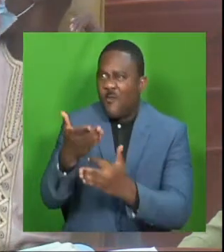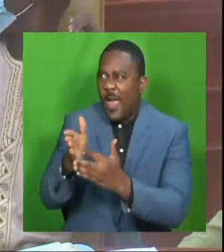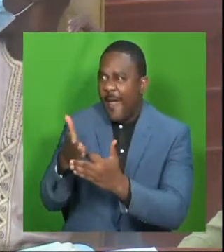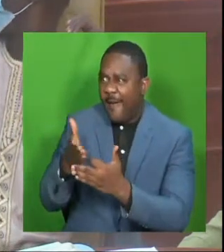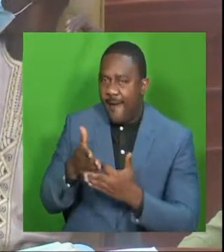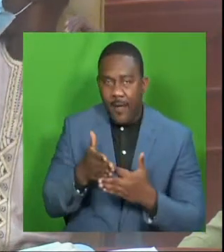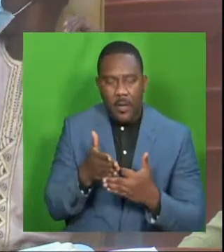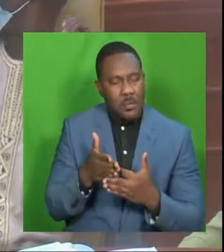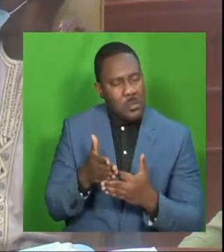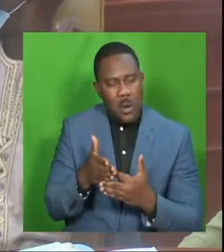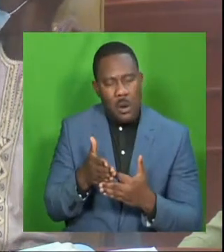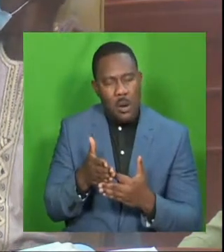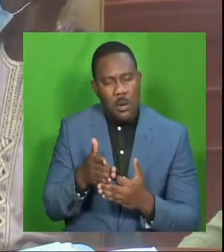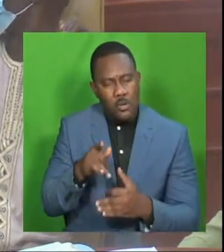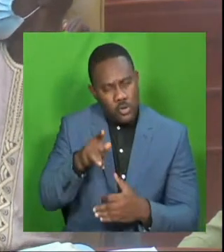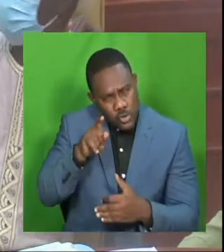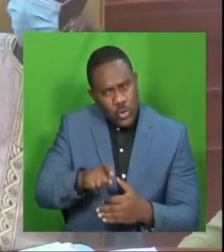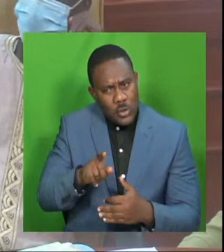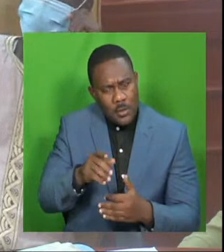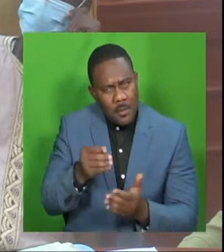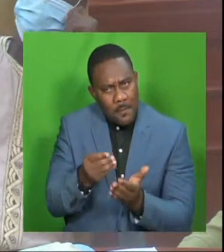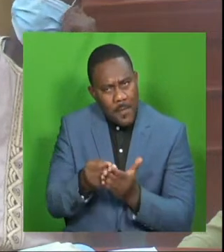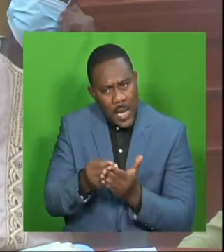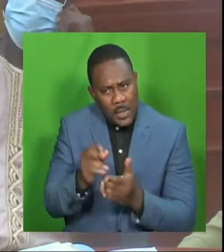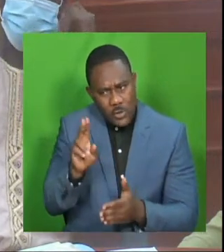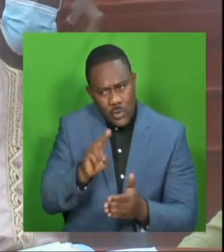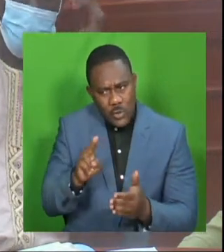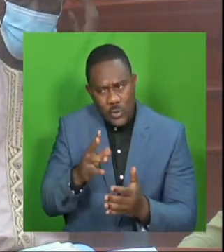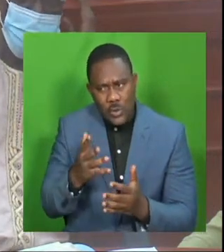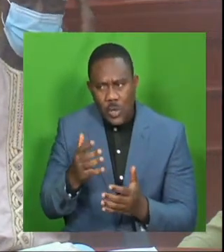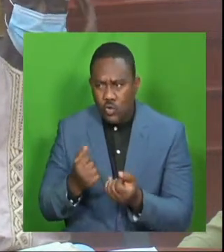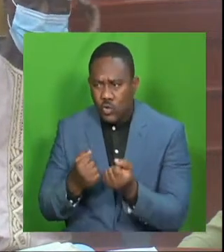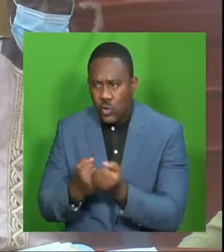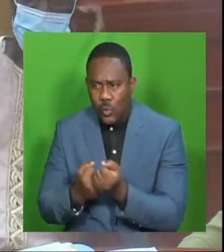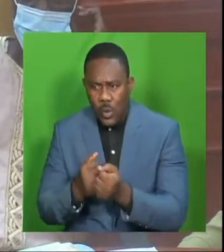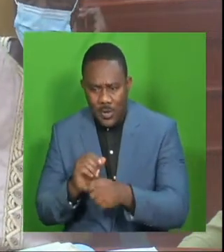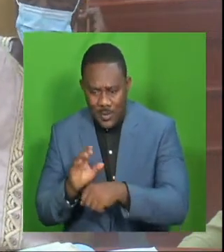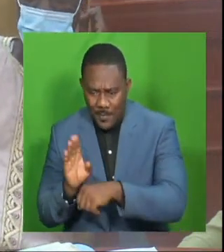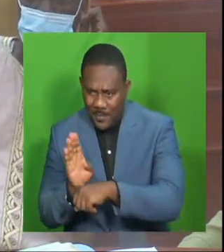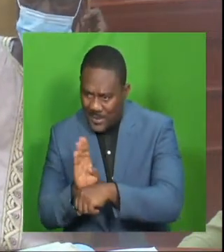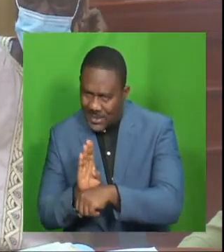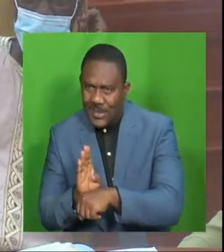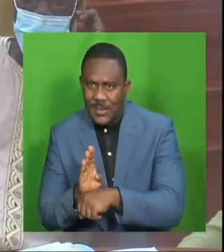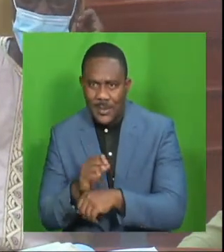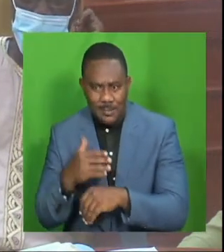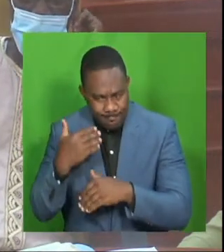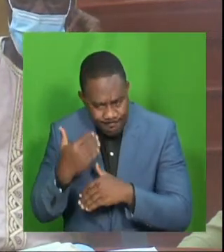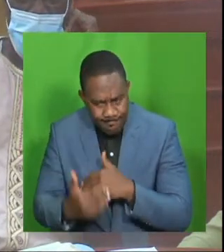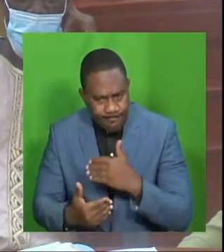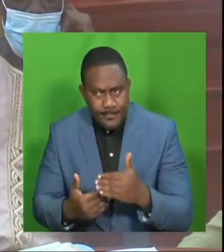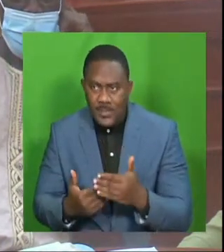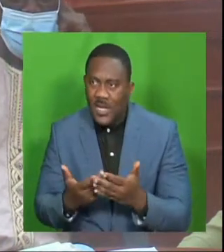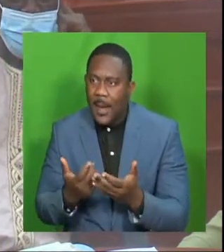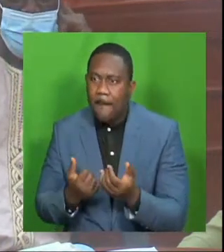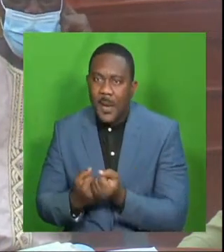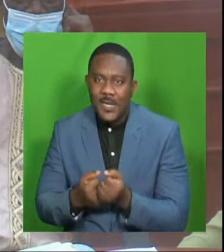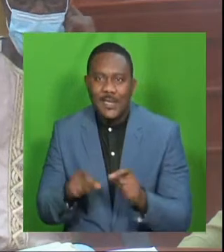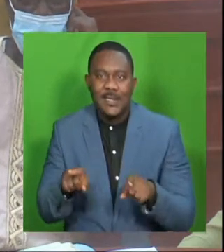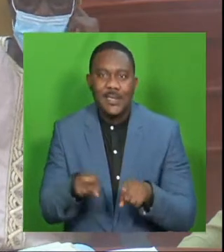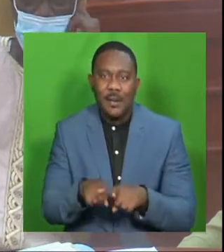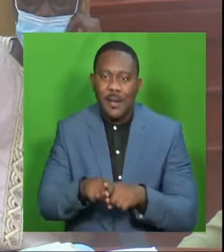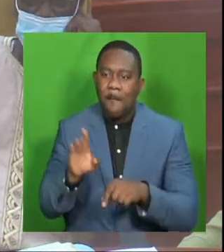establish them one after the other so that it becomes some capital upon which they